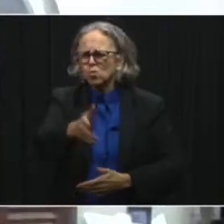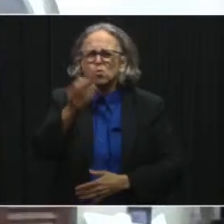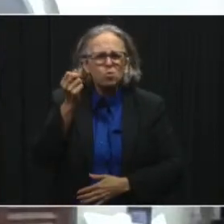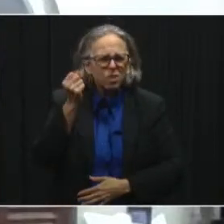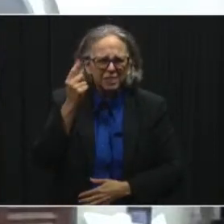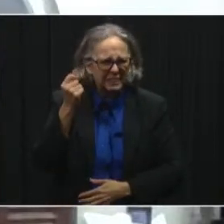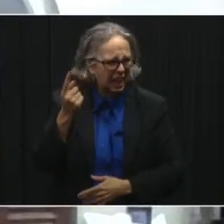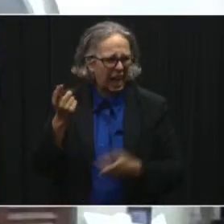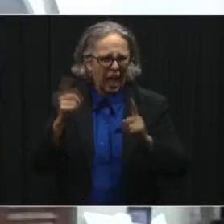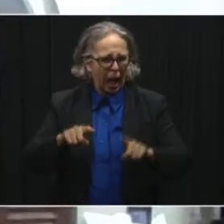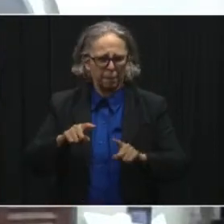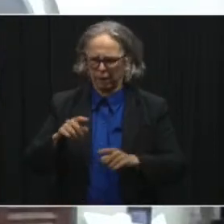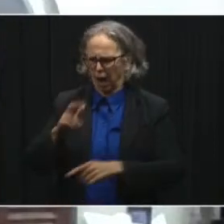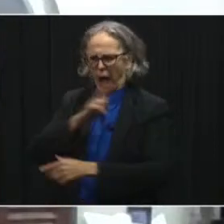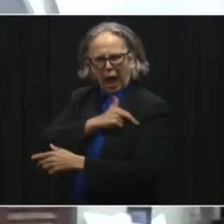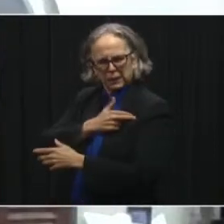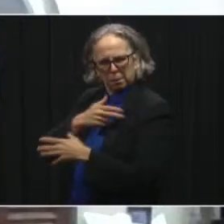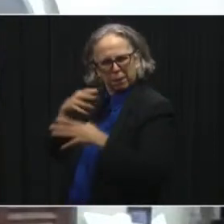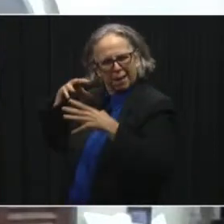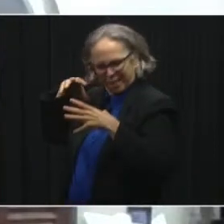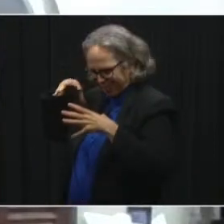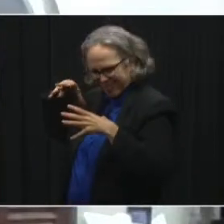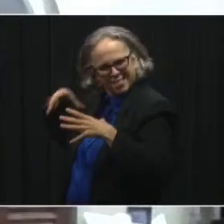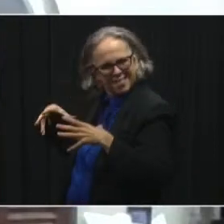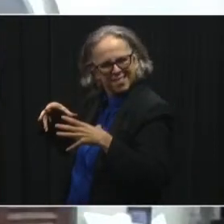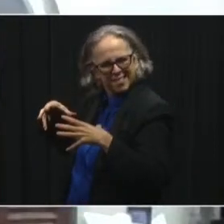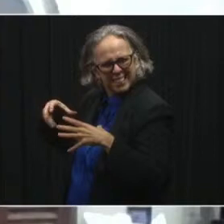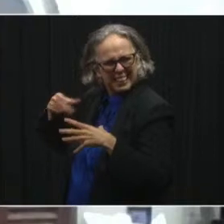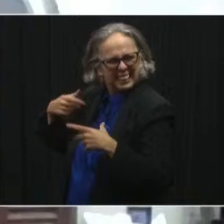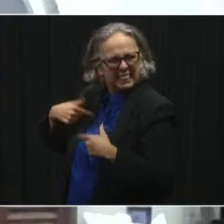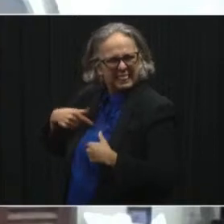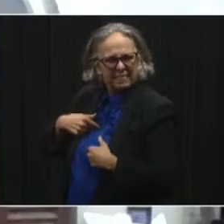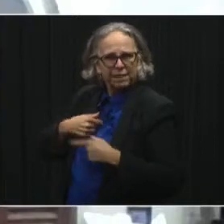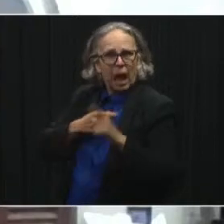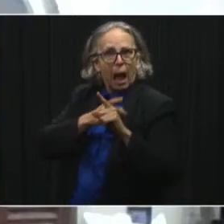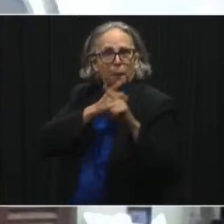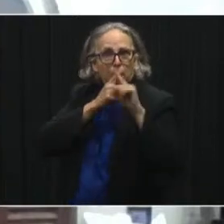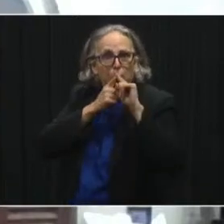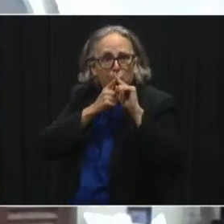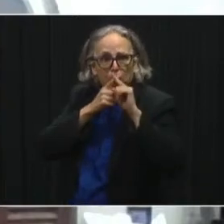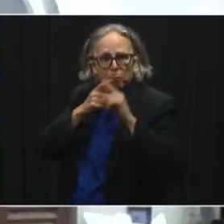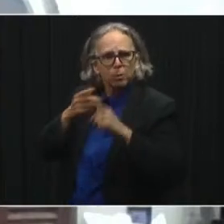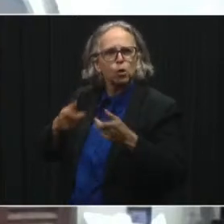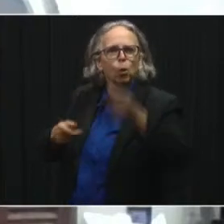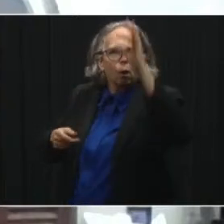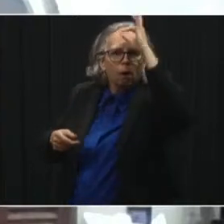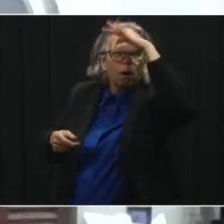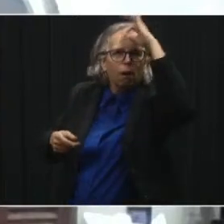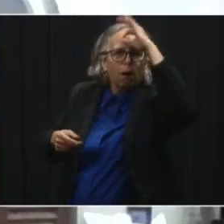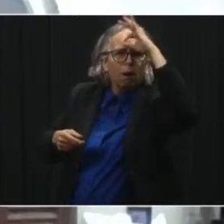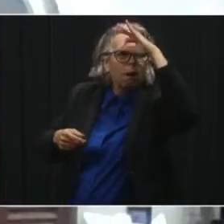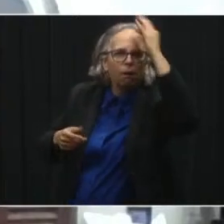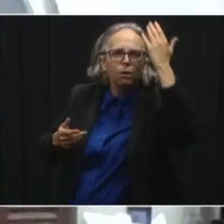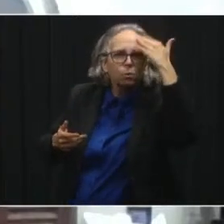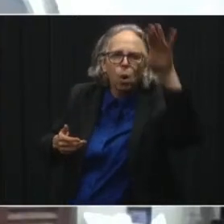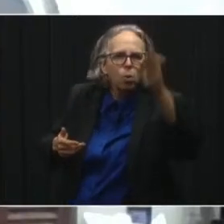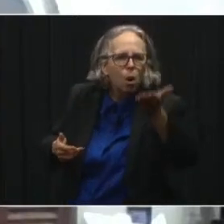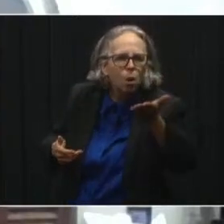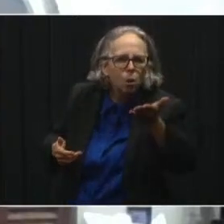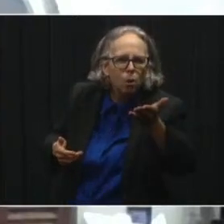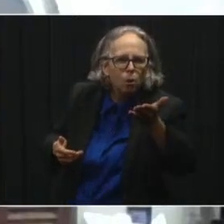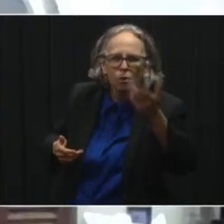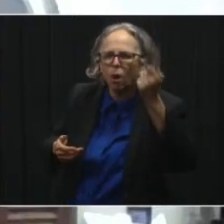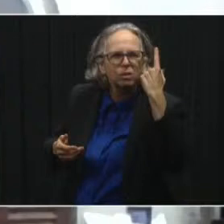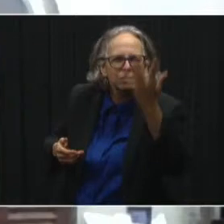running around in the community. And if we don't share those stories, then they might never understand fully until it's